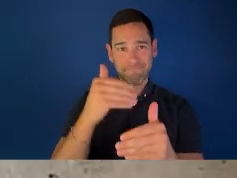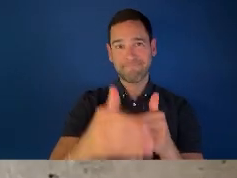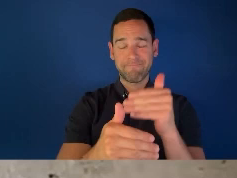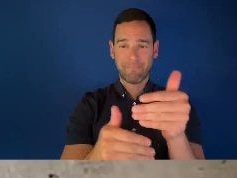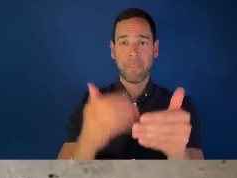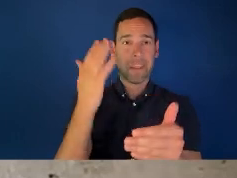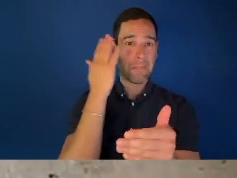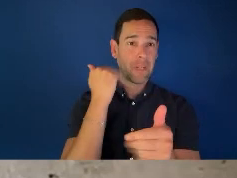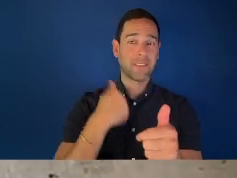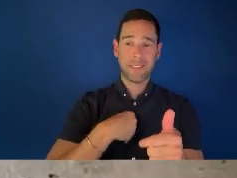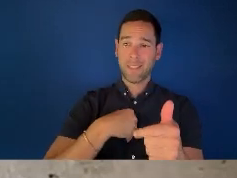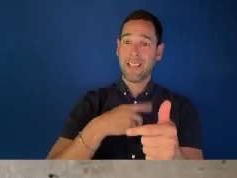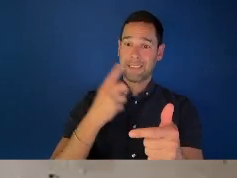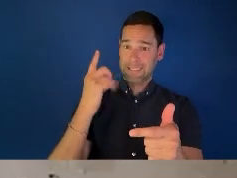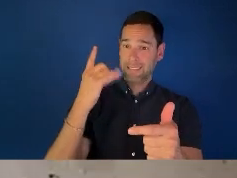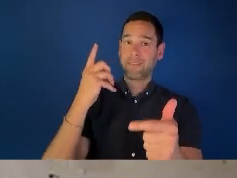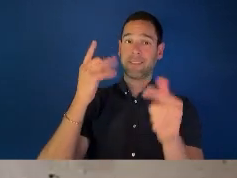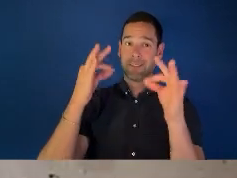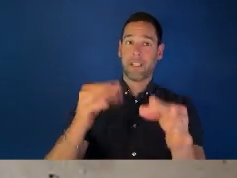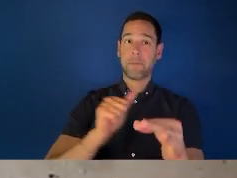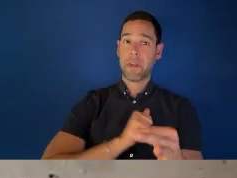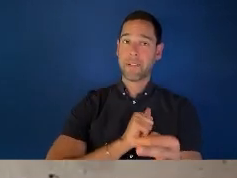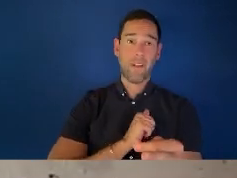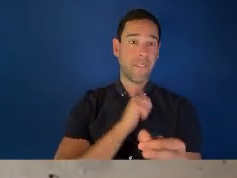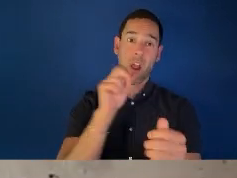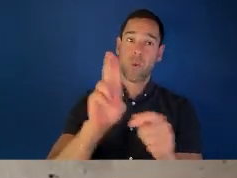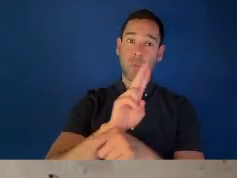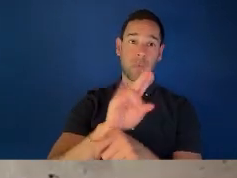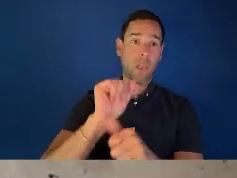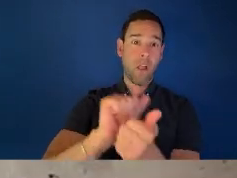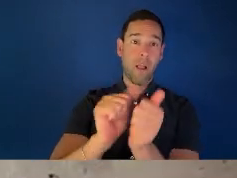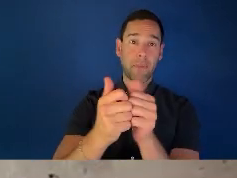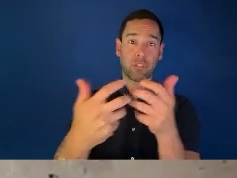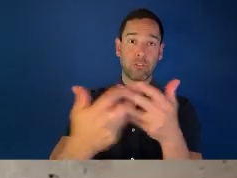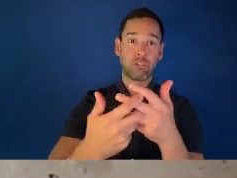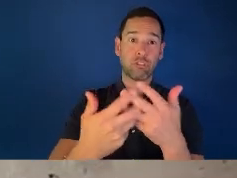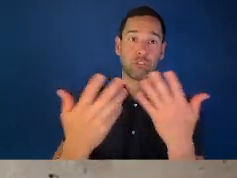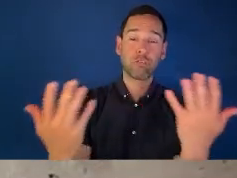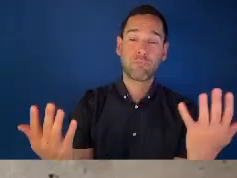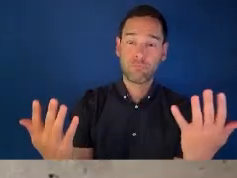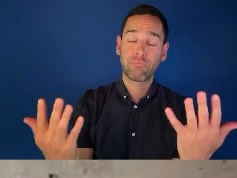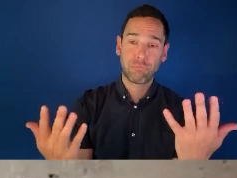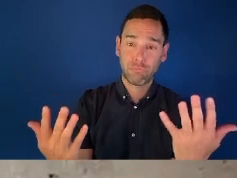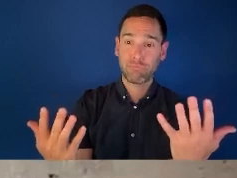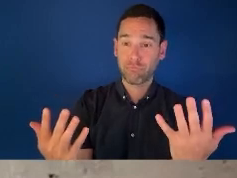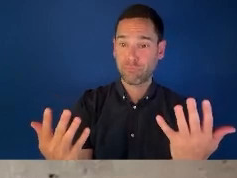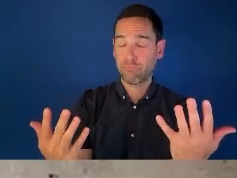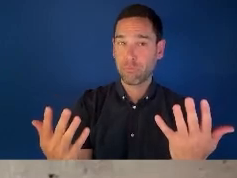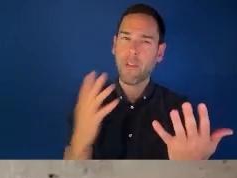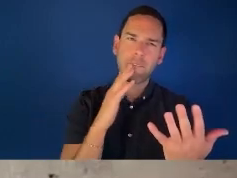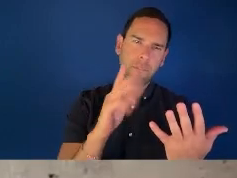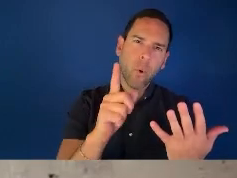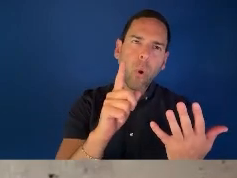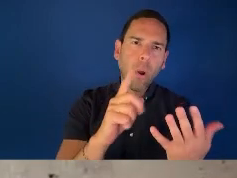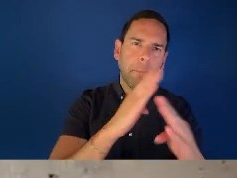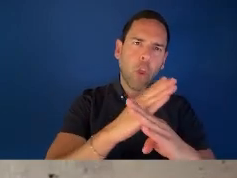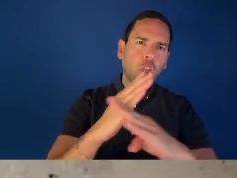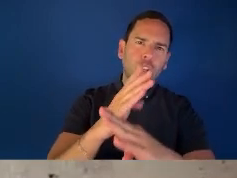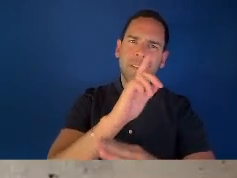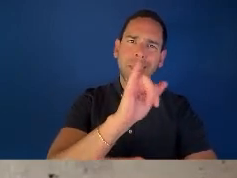things move slowly, and no matter how much I communicate to people that things aren't working, they often don't get changed